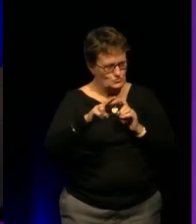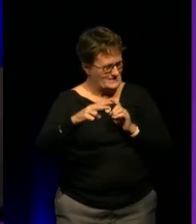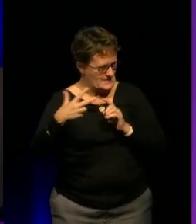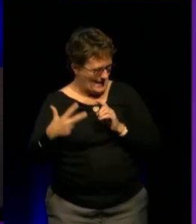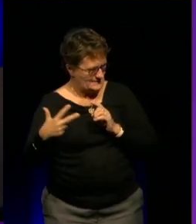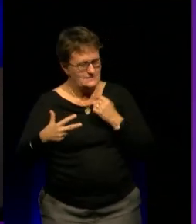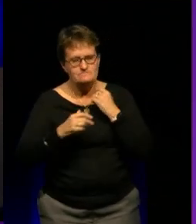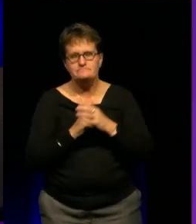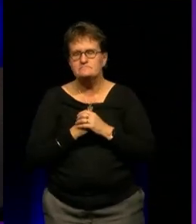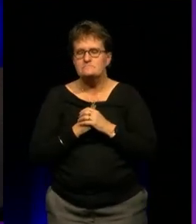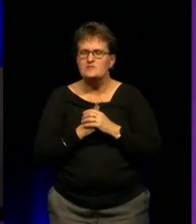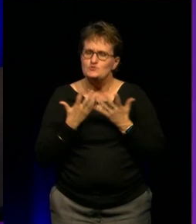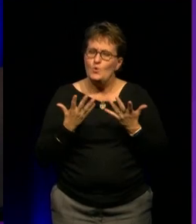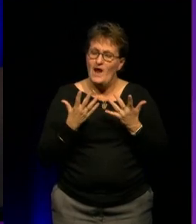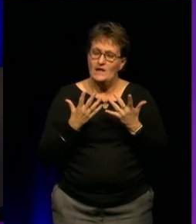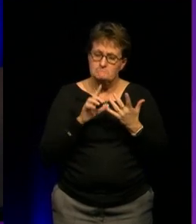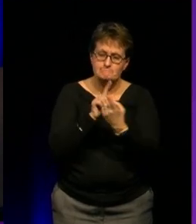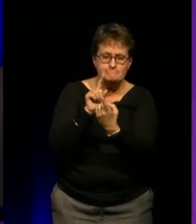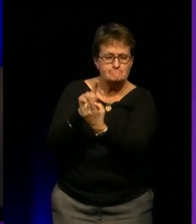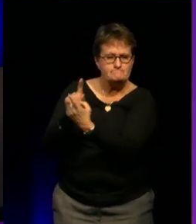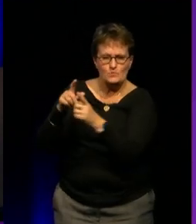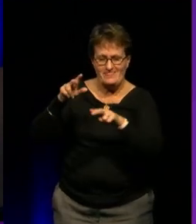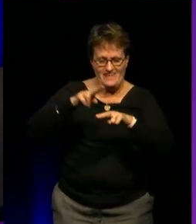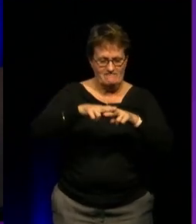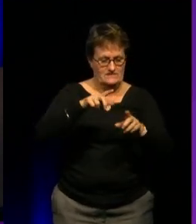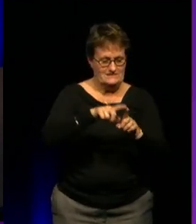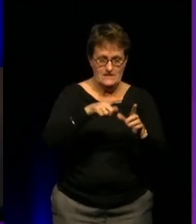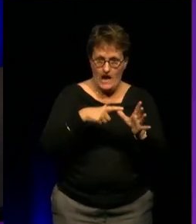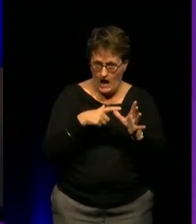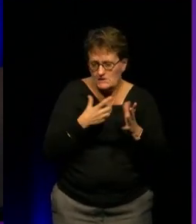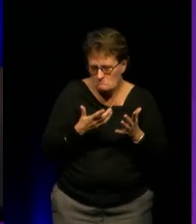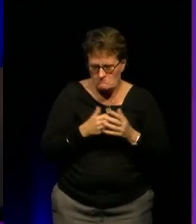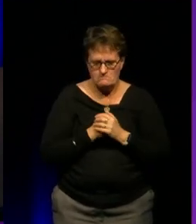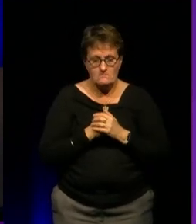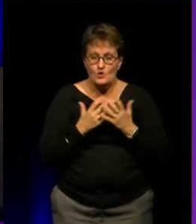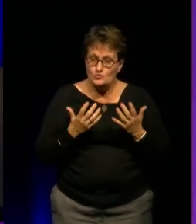significant interactions with the FDA over that period. What that meant was when COVID came about